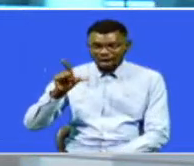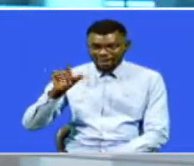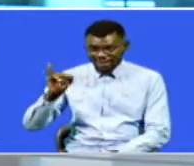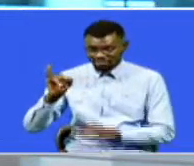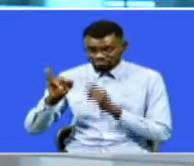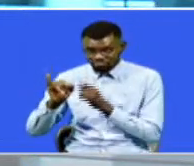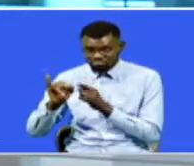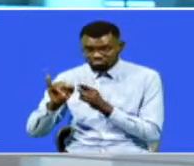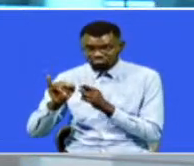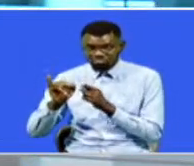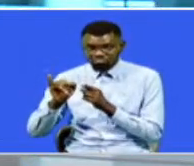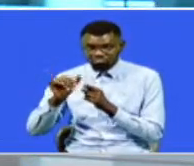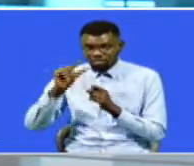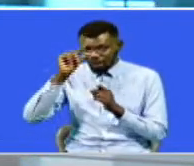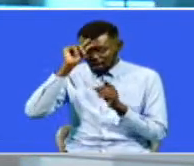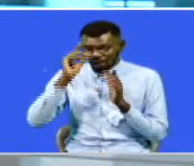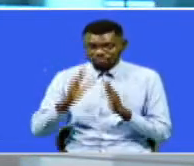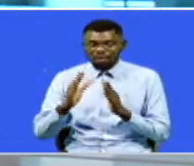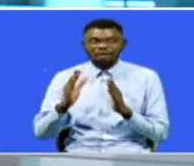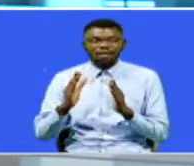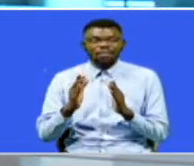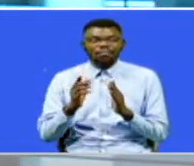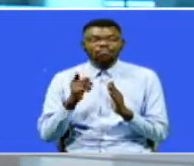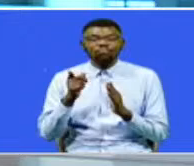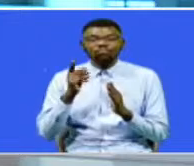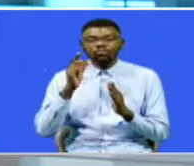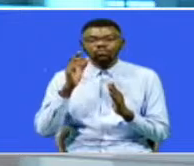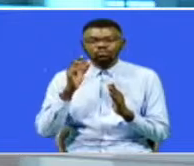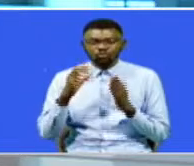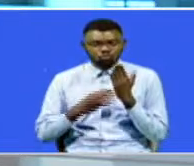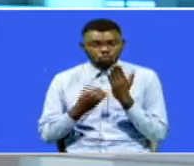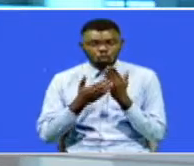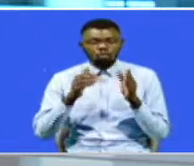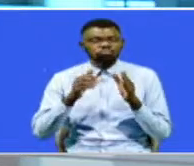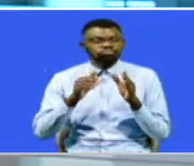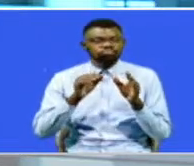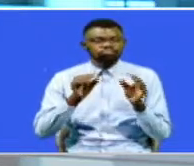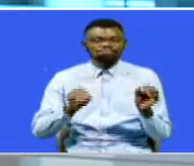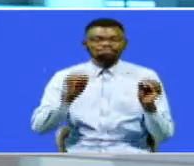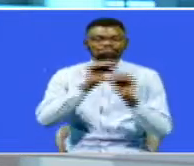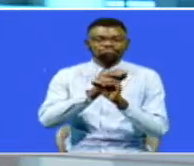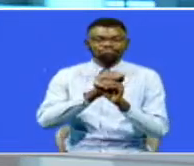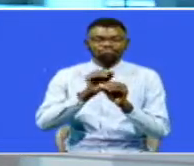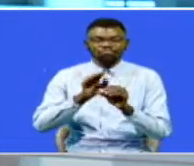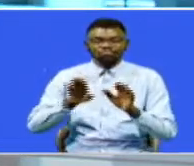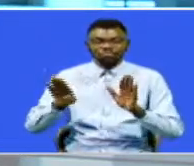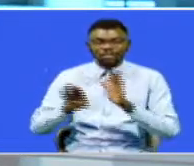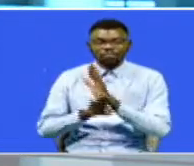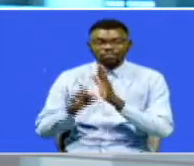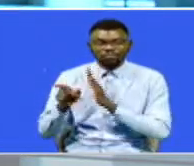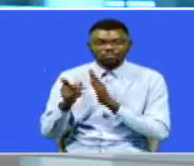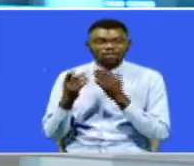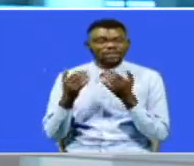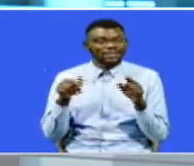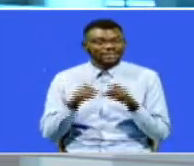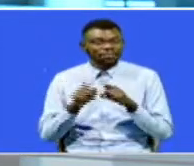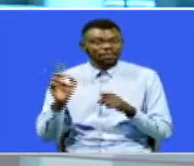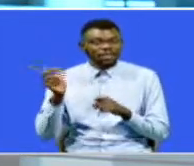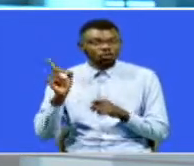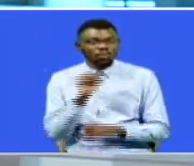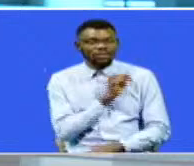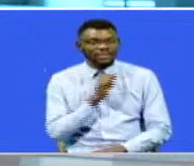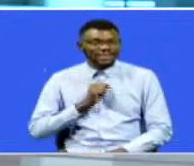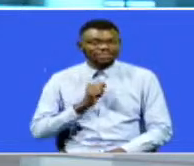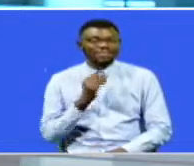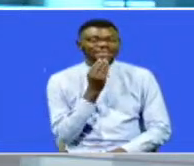governor, while Mike Mbuvi Sonko will now be the deputy governor candidate. Now, this came as Nairobi Senator Johnson Sakaja, who is also seeking to